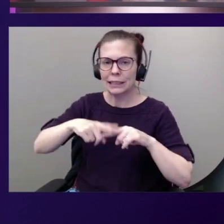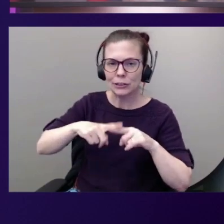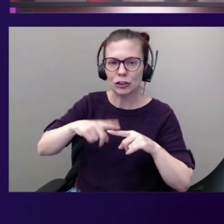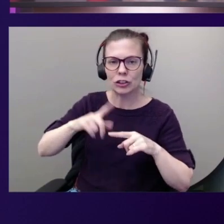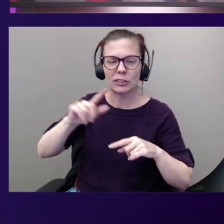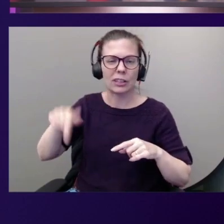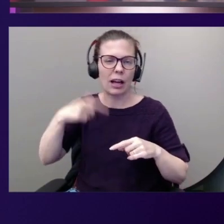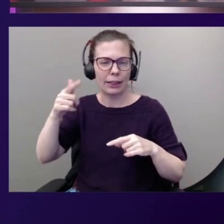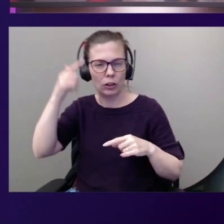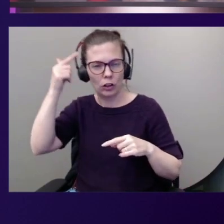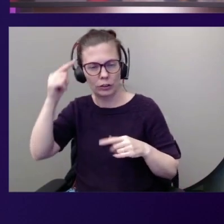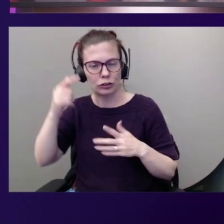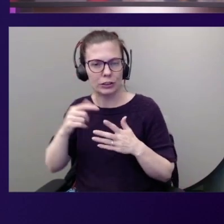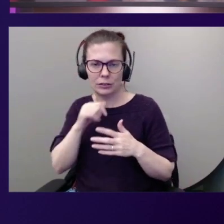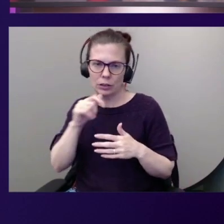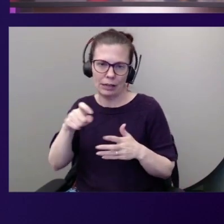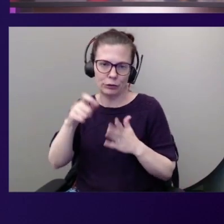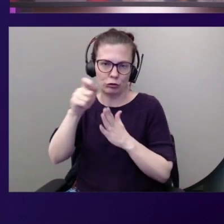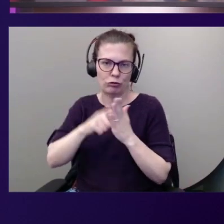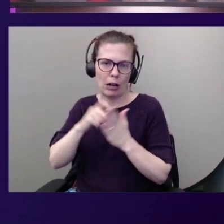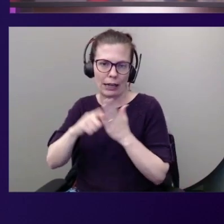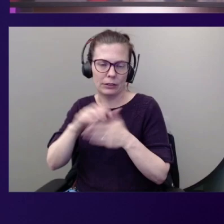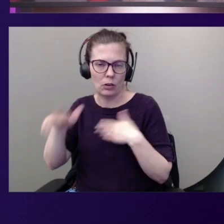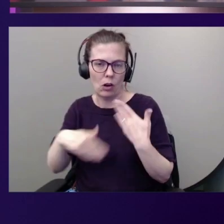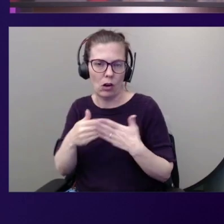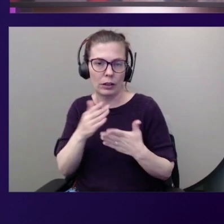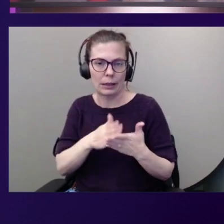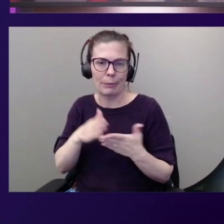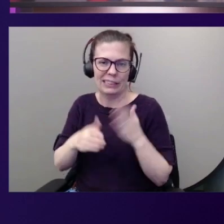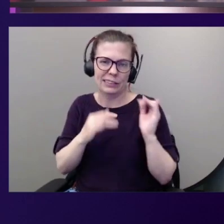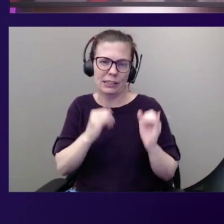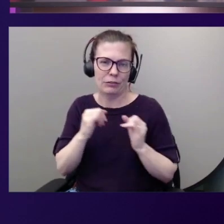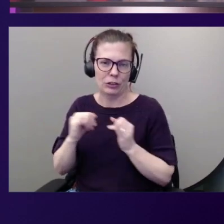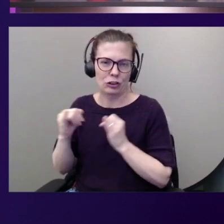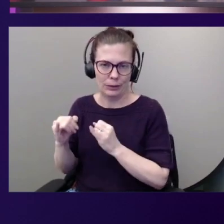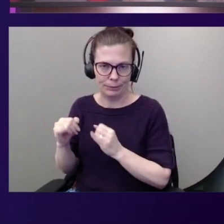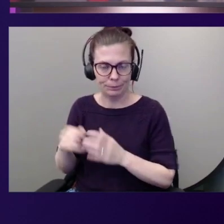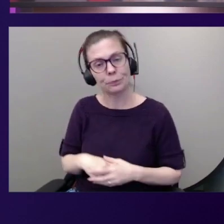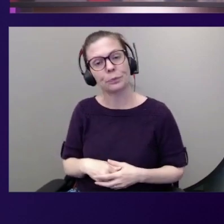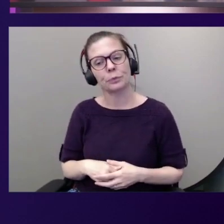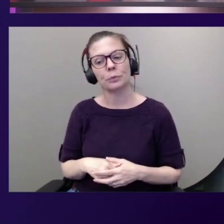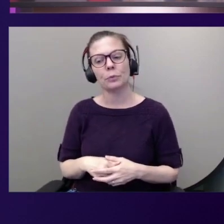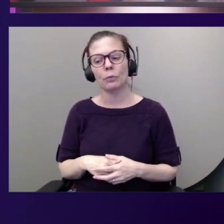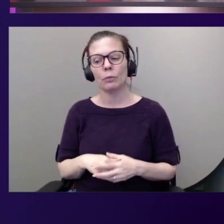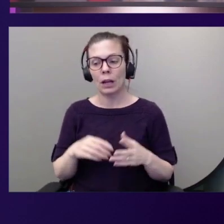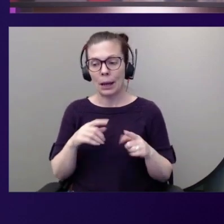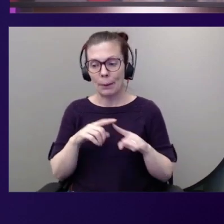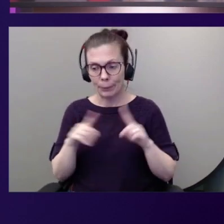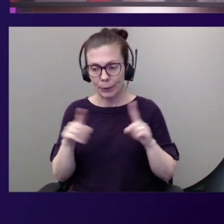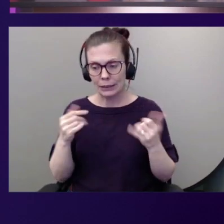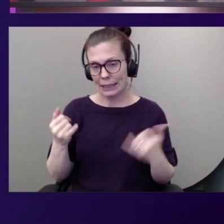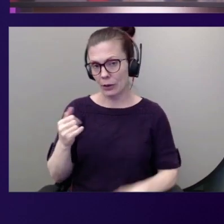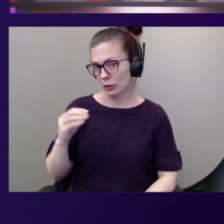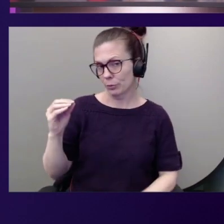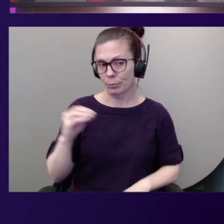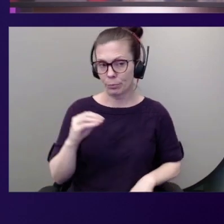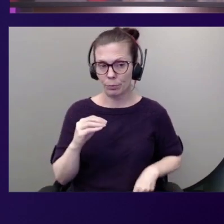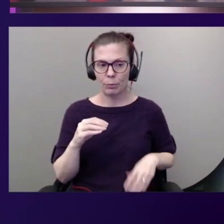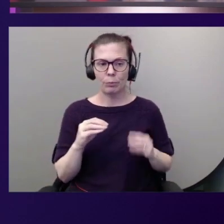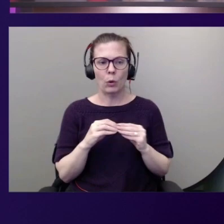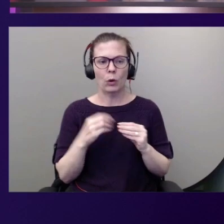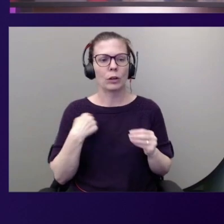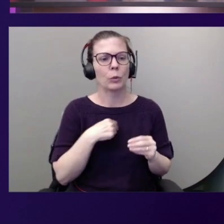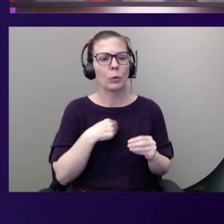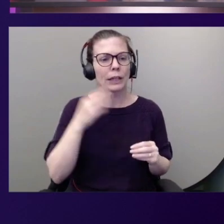to not have to write out each and every component individually. But there is, of course, more we can do here. We know that some of